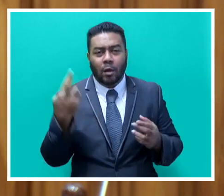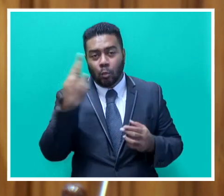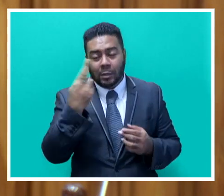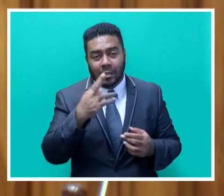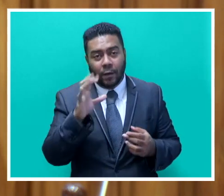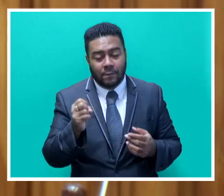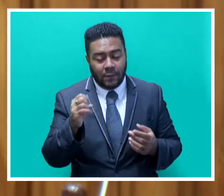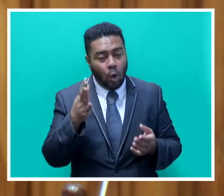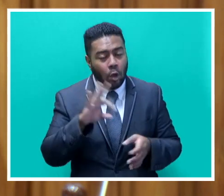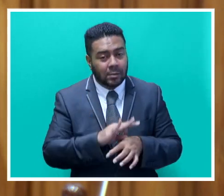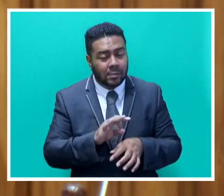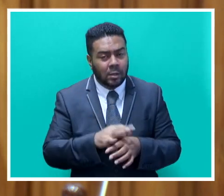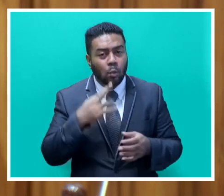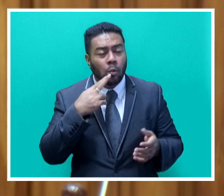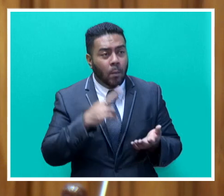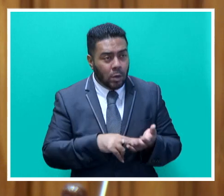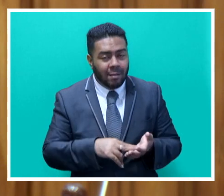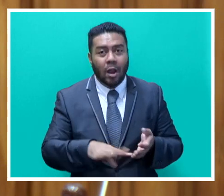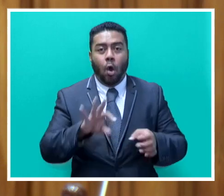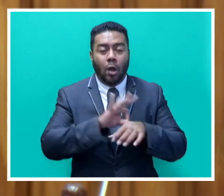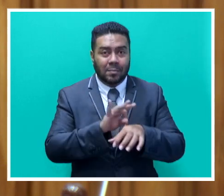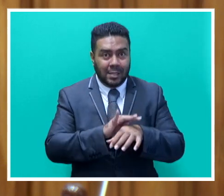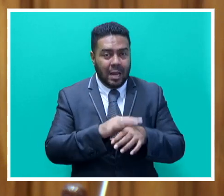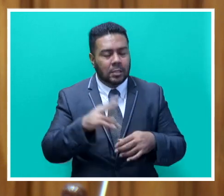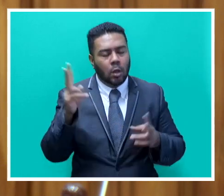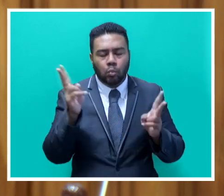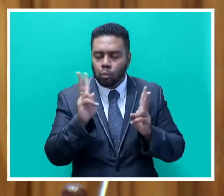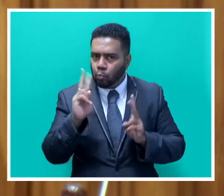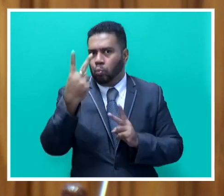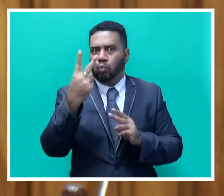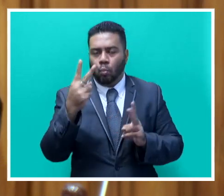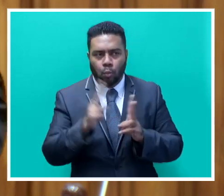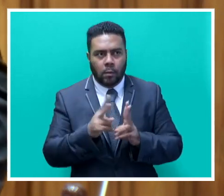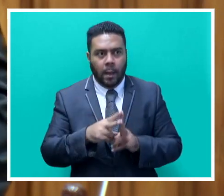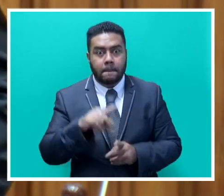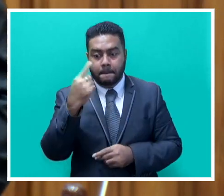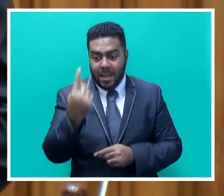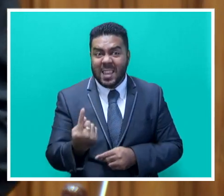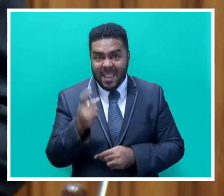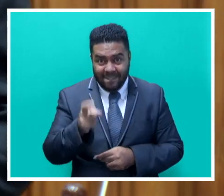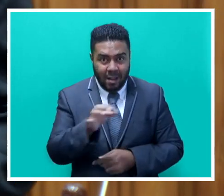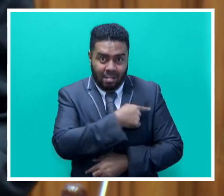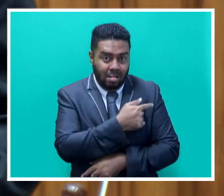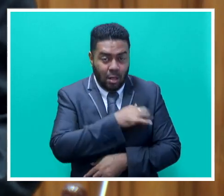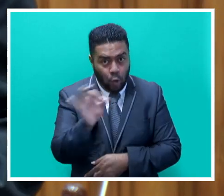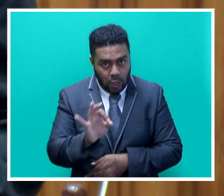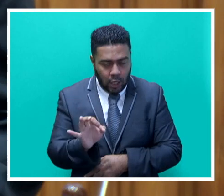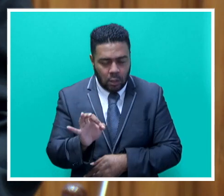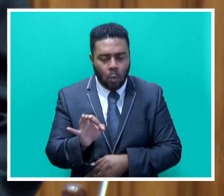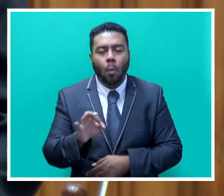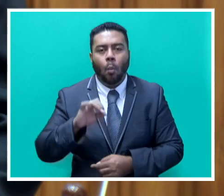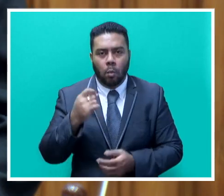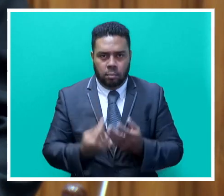hospital admission in Scotland reported that hospitalization is twice as likely in the unvaccinated individuals with Delta as